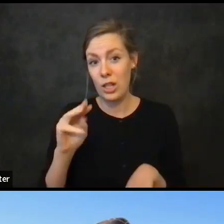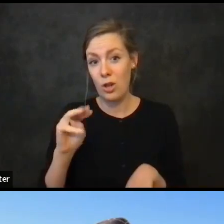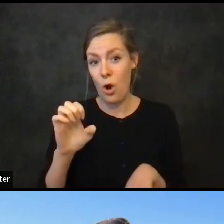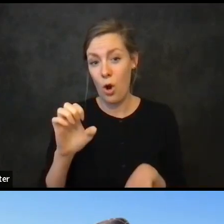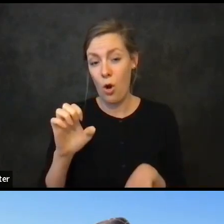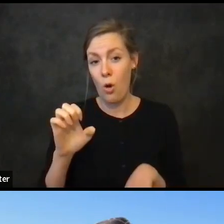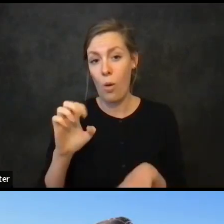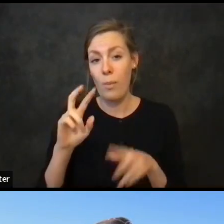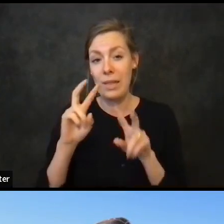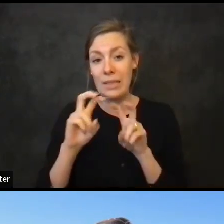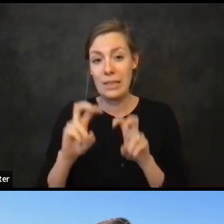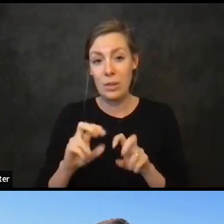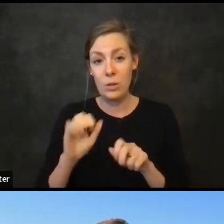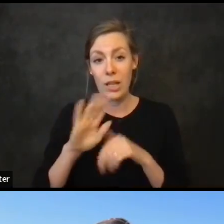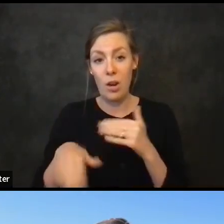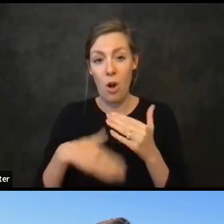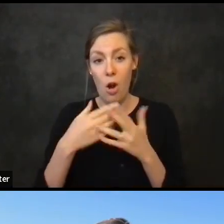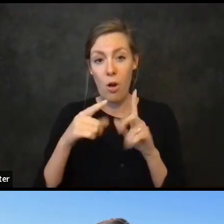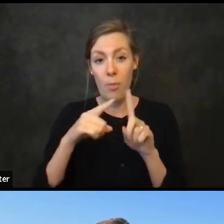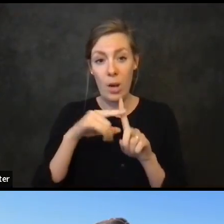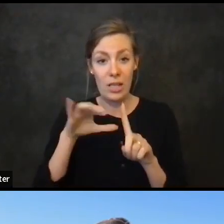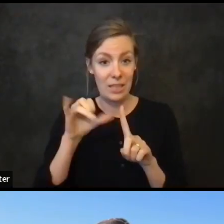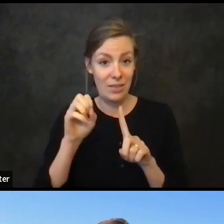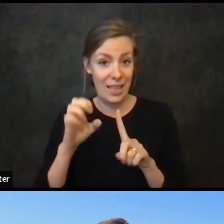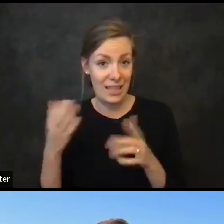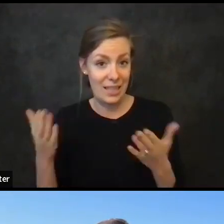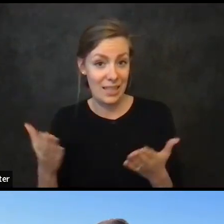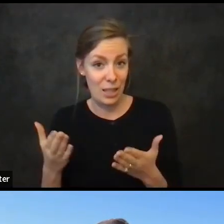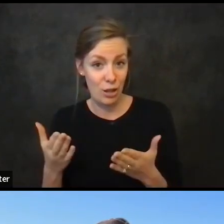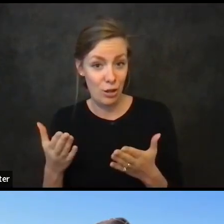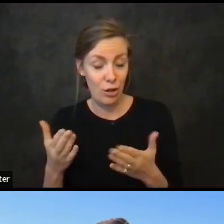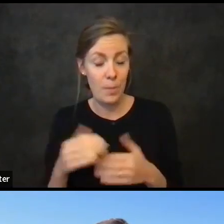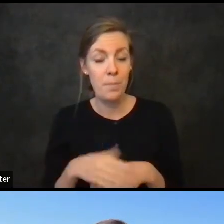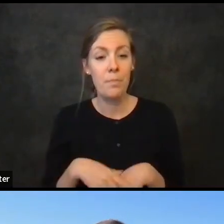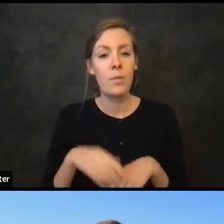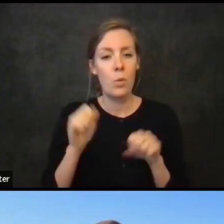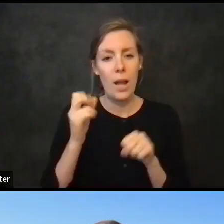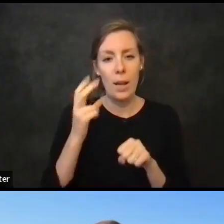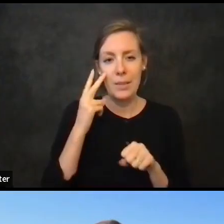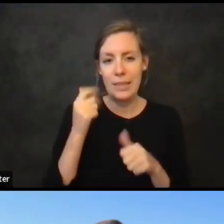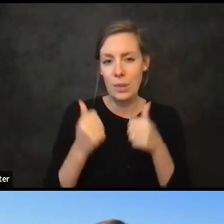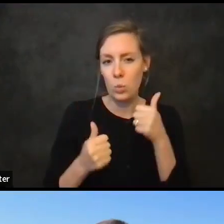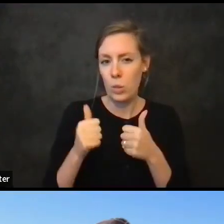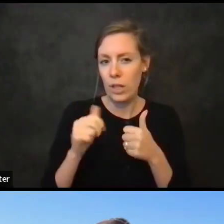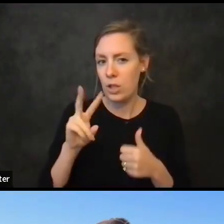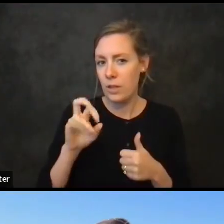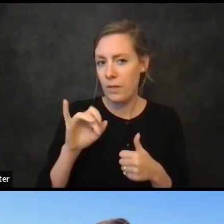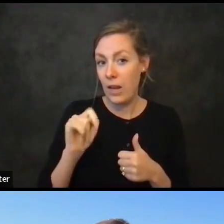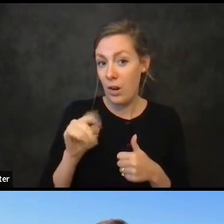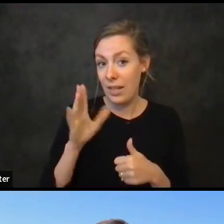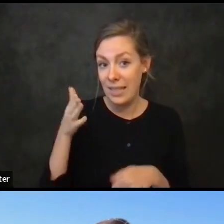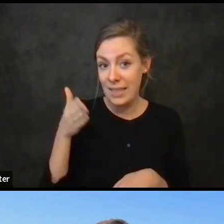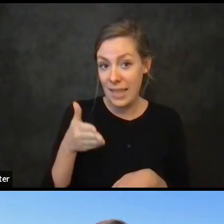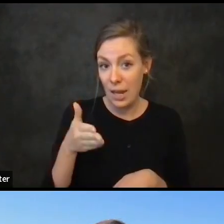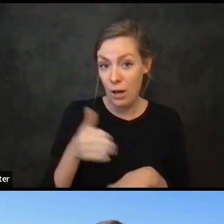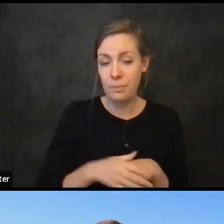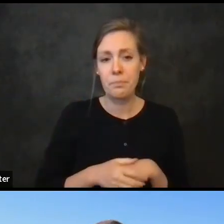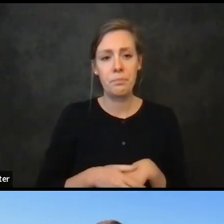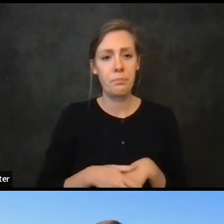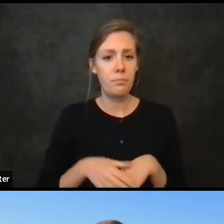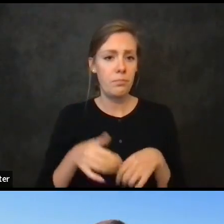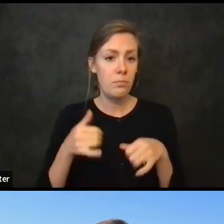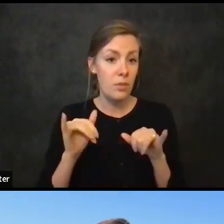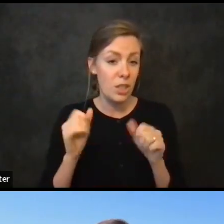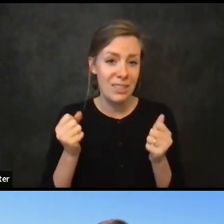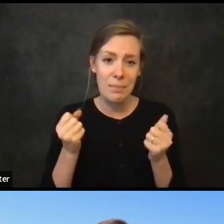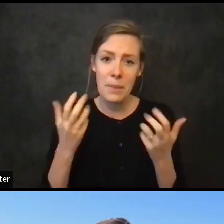all positive cases here in Sonoma County, and we are able to see which variants are evident. There's still a lot that we do